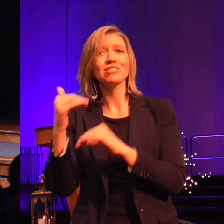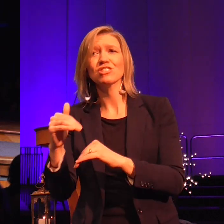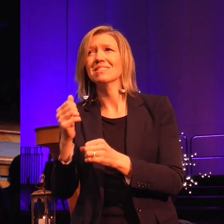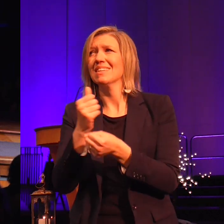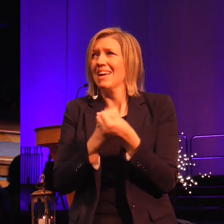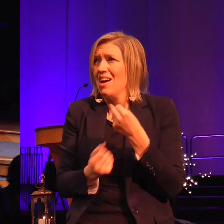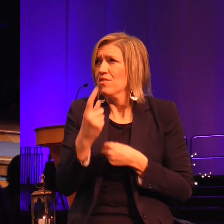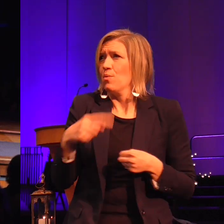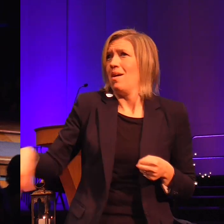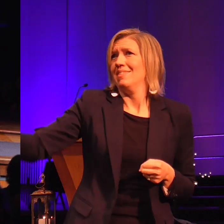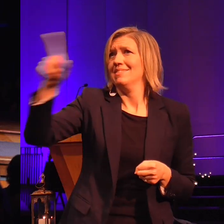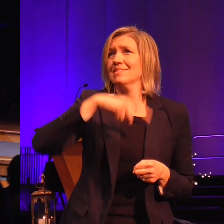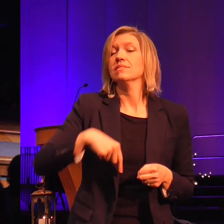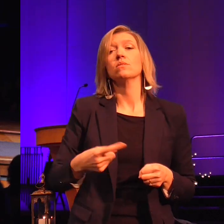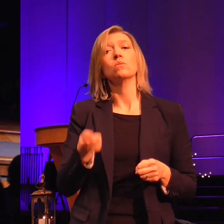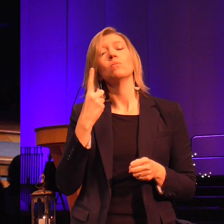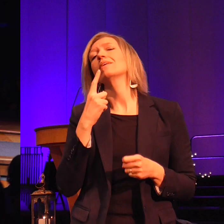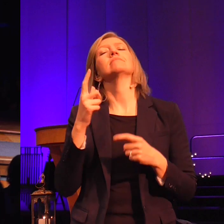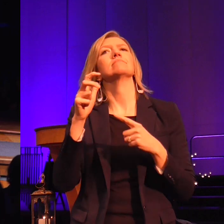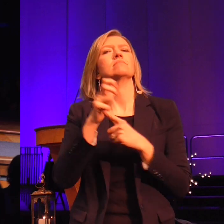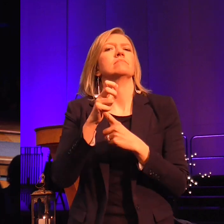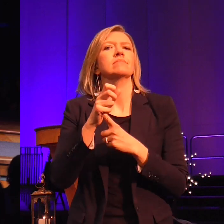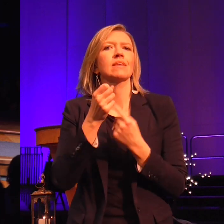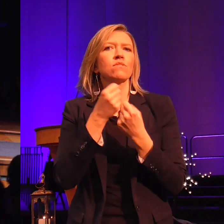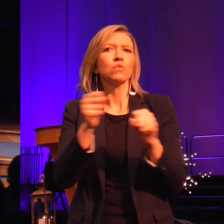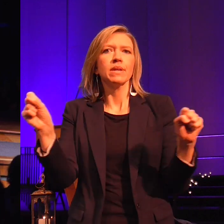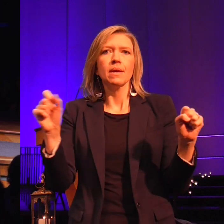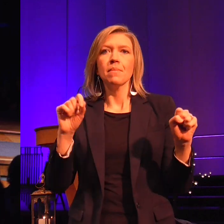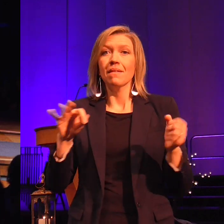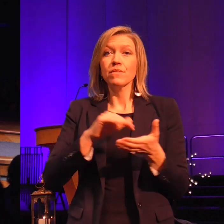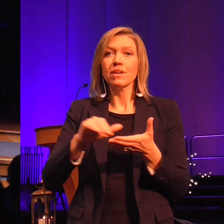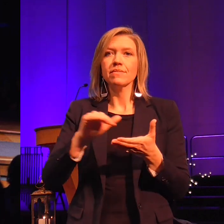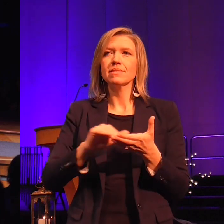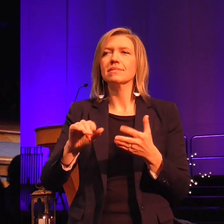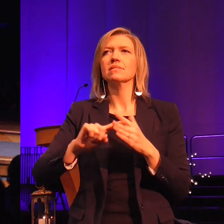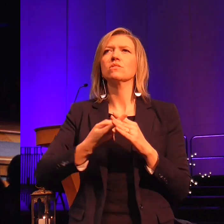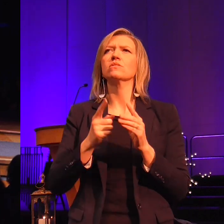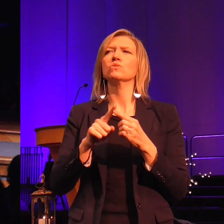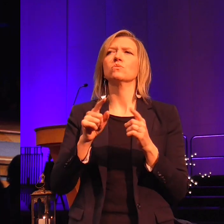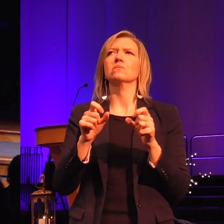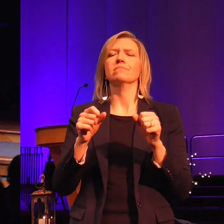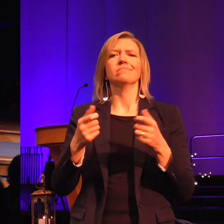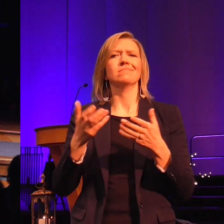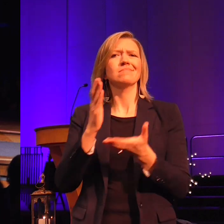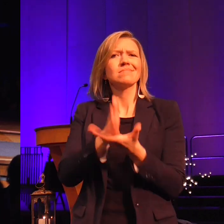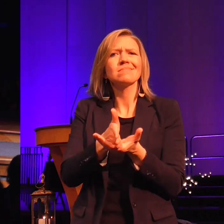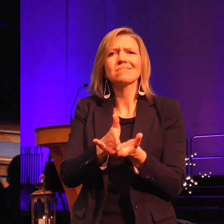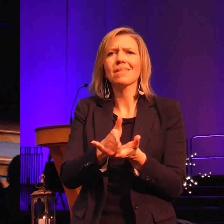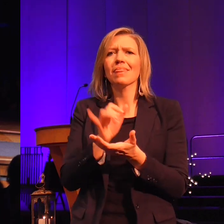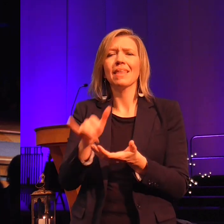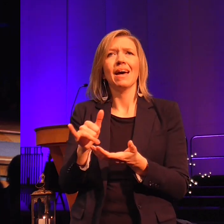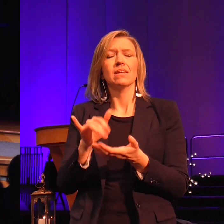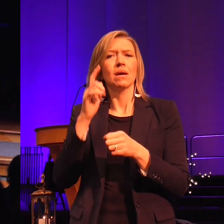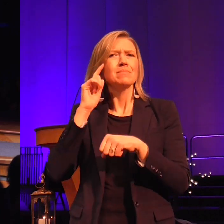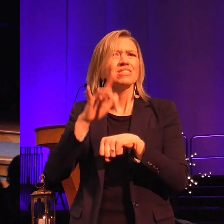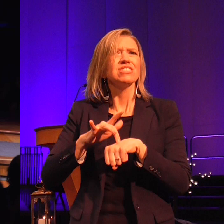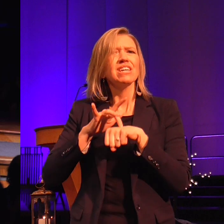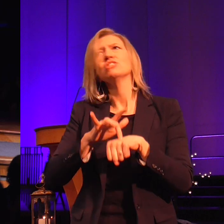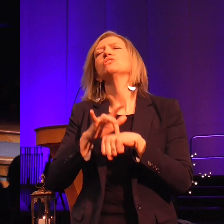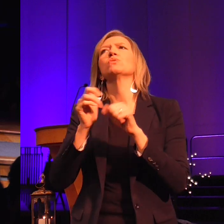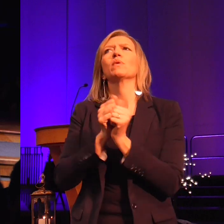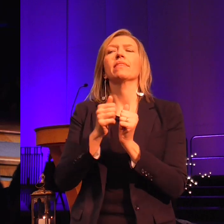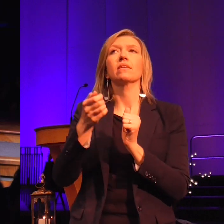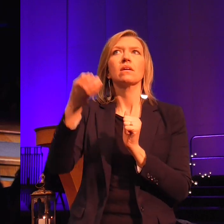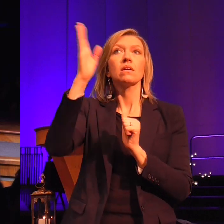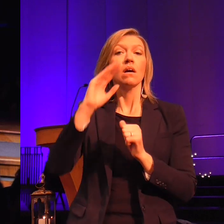So one of the great freedoms about forgiveness is to begin to abandon this obsession we might have is, will God forgive